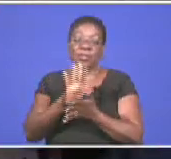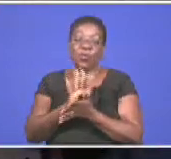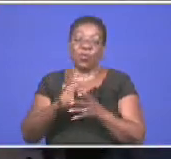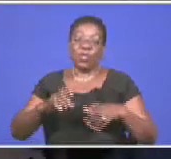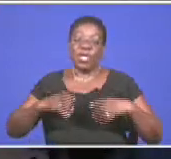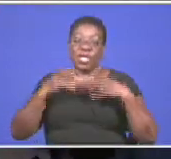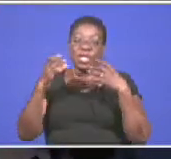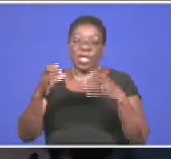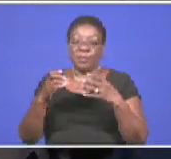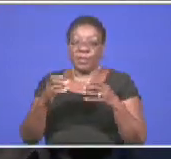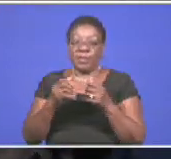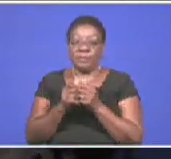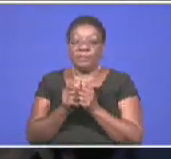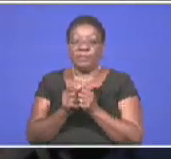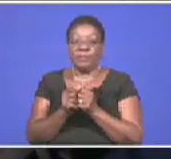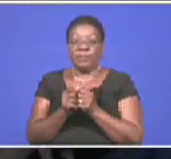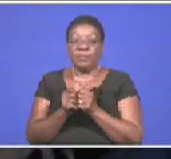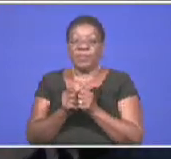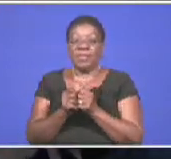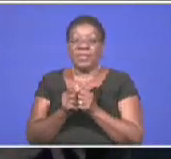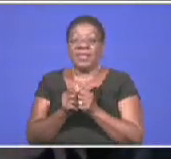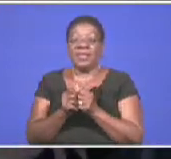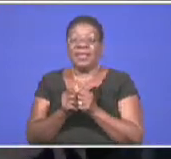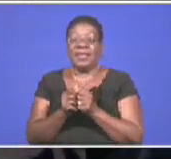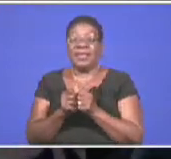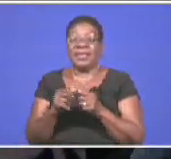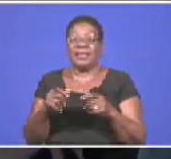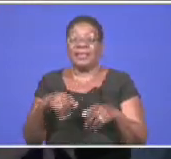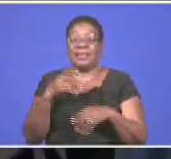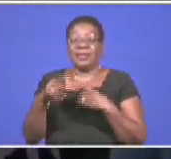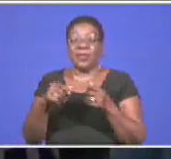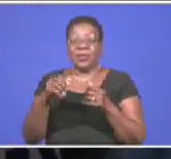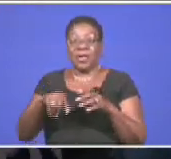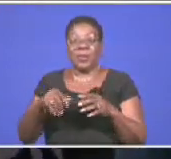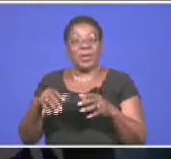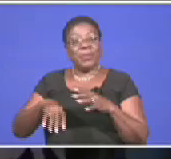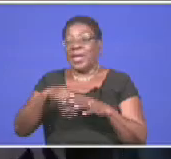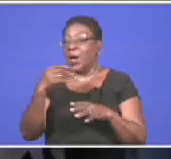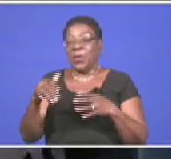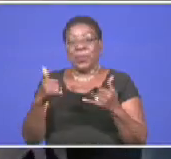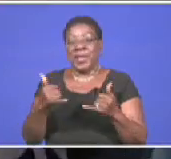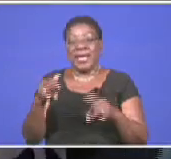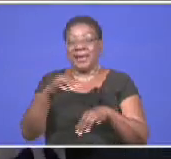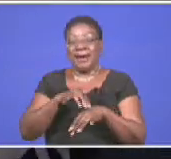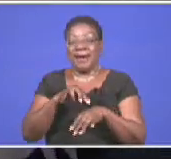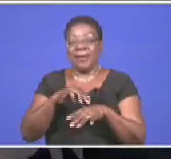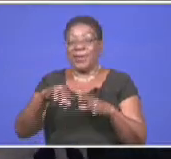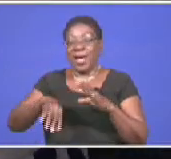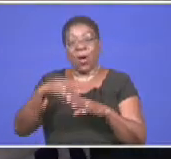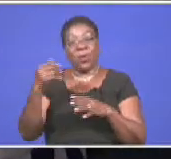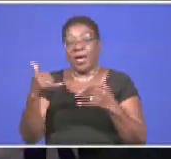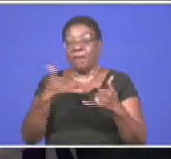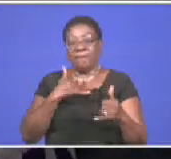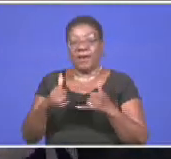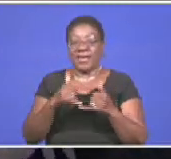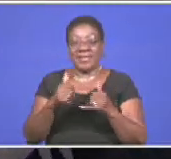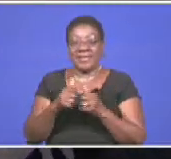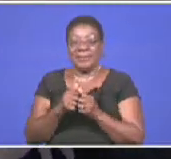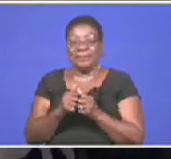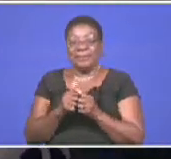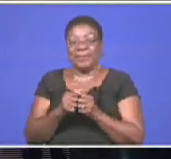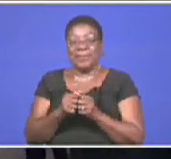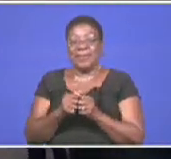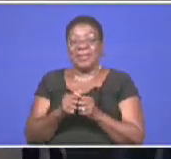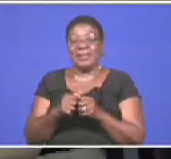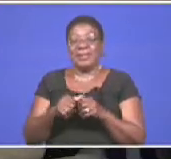champions. So my team needed me, and we put it all that work, so we just couldn't go down without a fight. I told my guys today that no matter who we play, that we're going to put everything in it